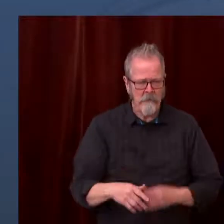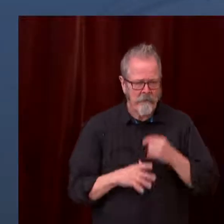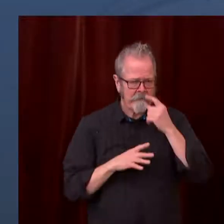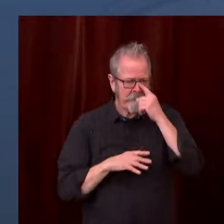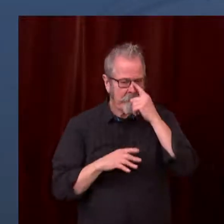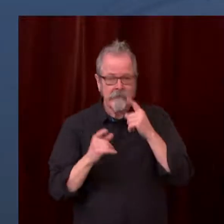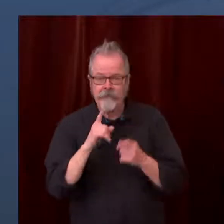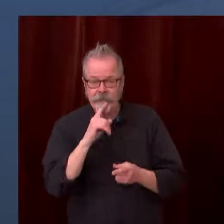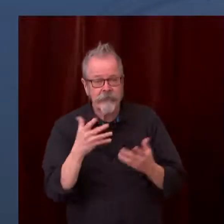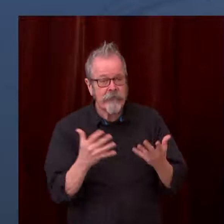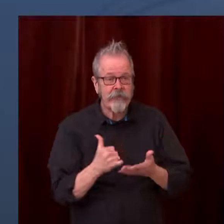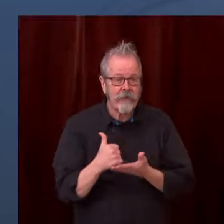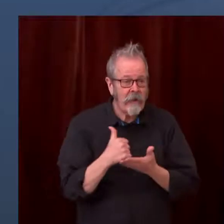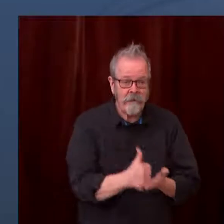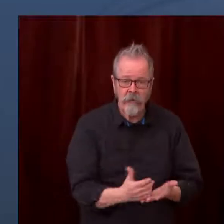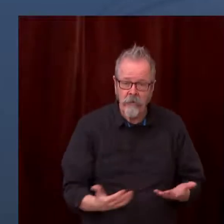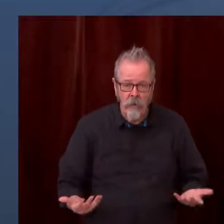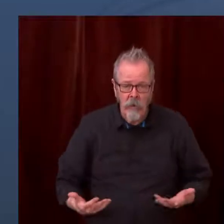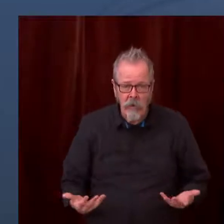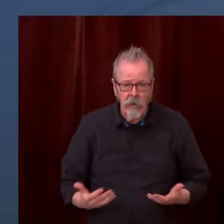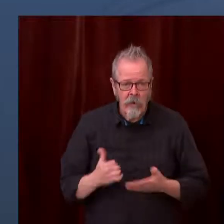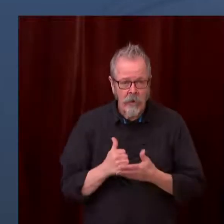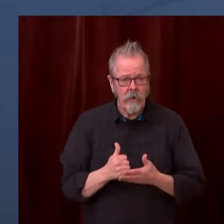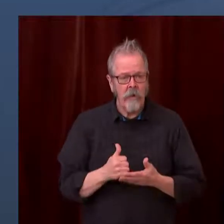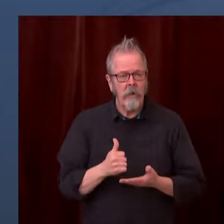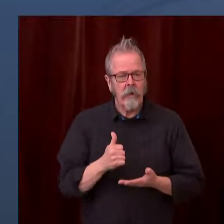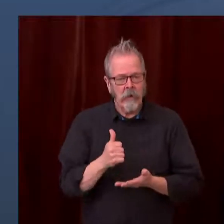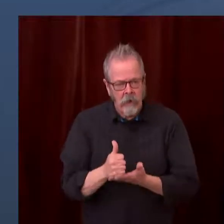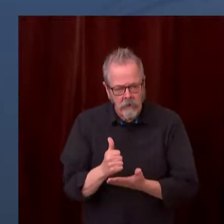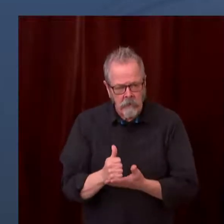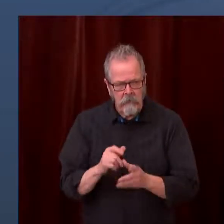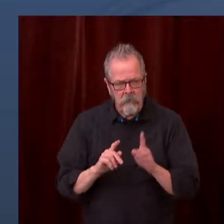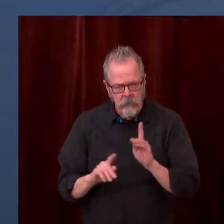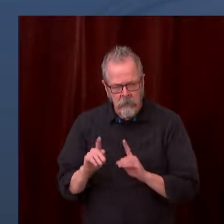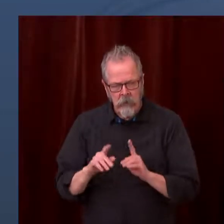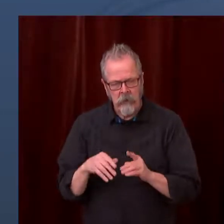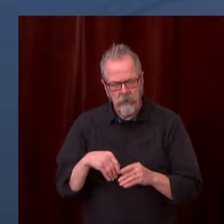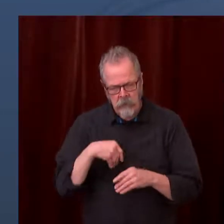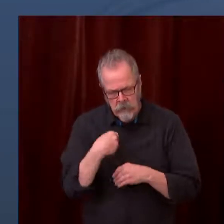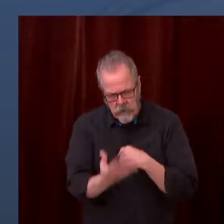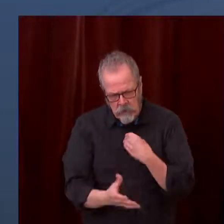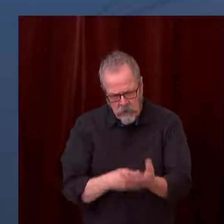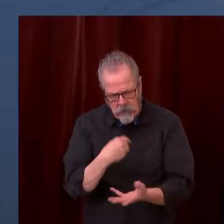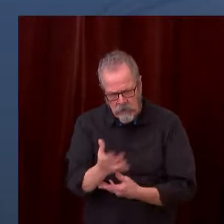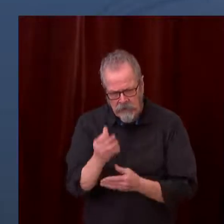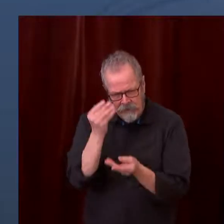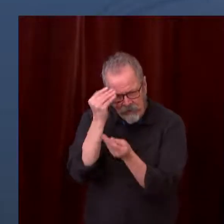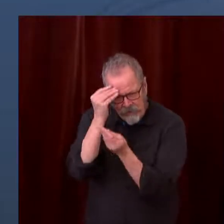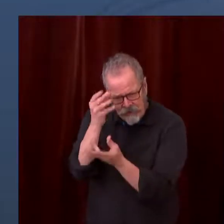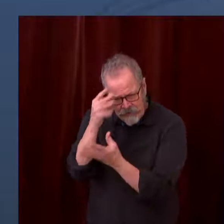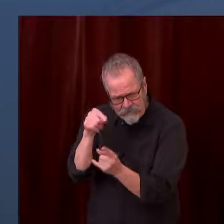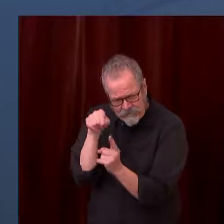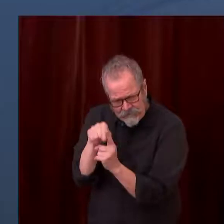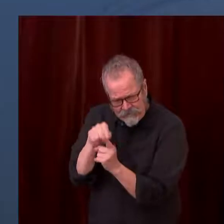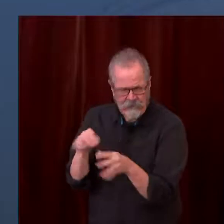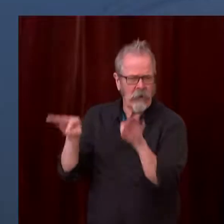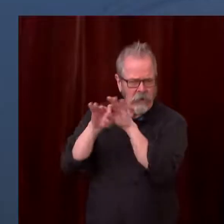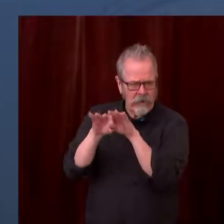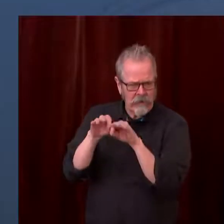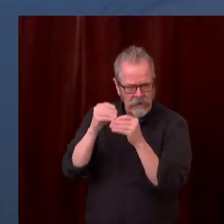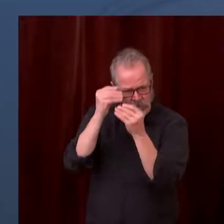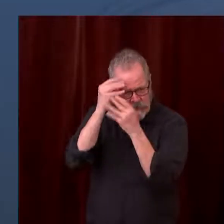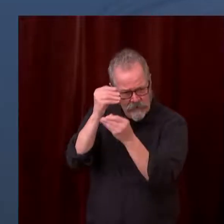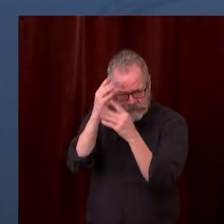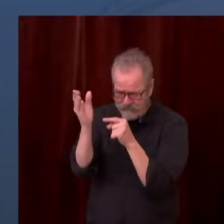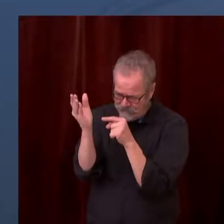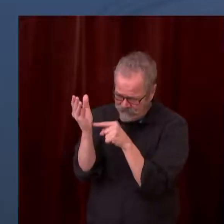to the classroom, both parents, educators, staff need to have confidence. And I believe there's every reason to have that, and I've seen no reason why we